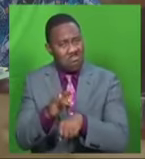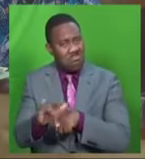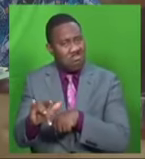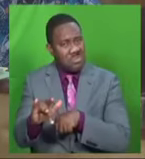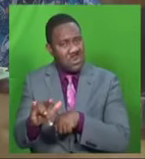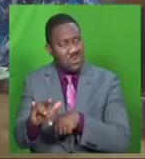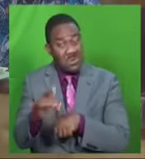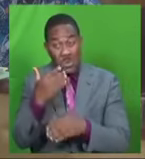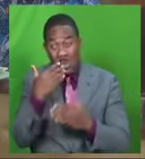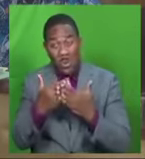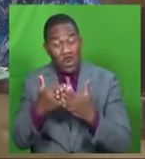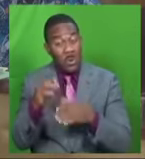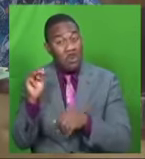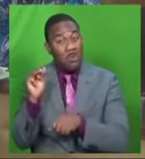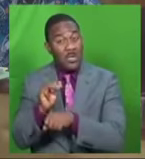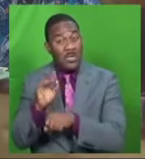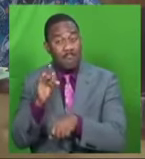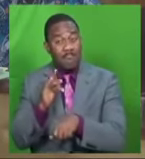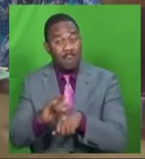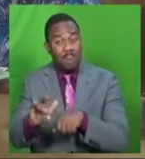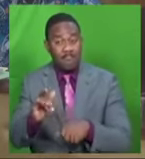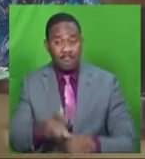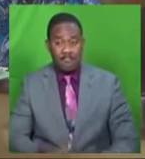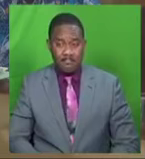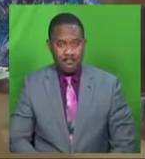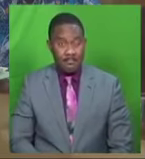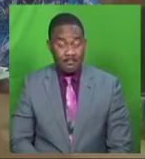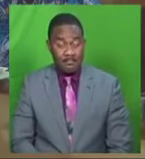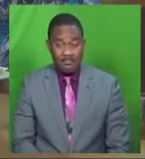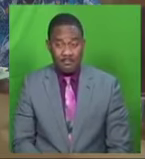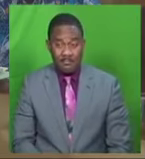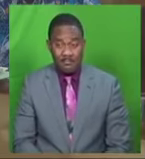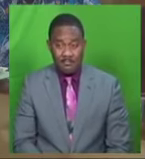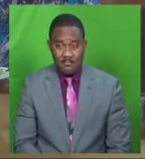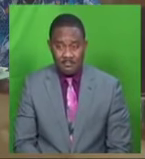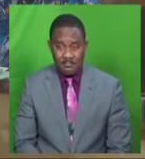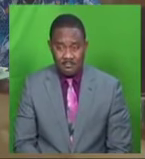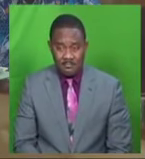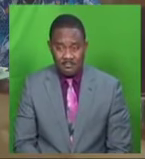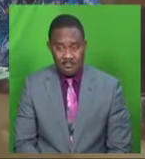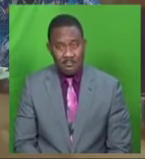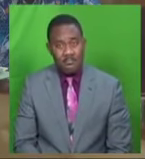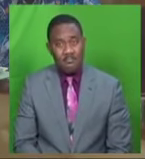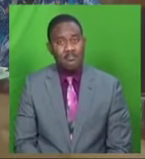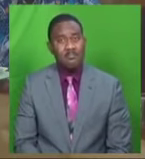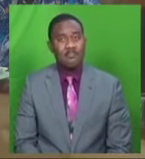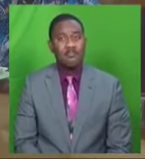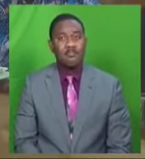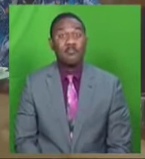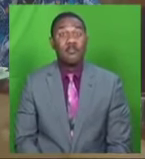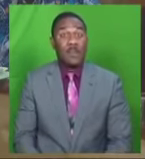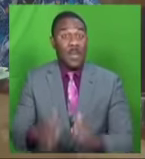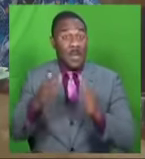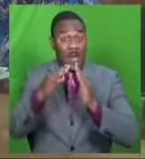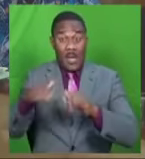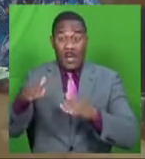Yeah. Mr. Speaker, I'm not concluding yet. I want to talk about housing because you people